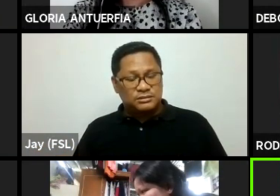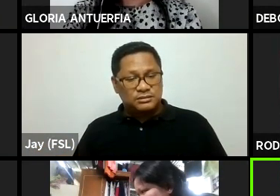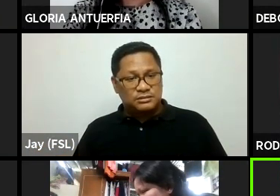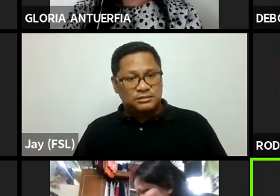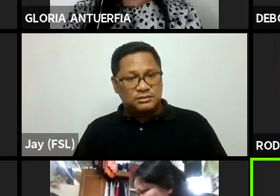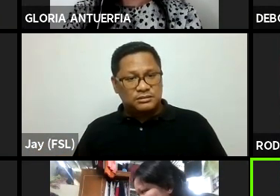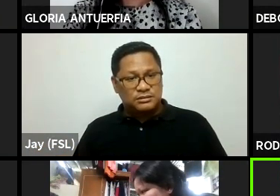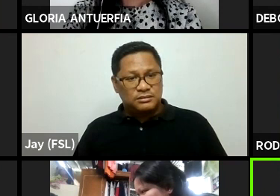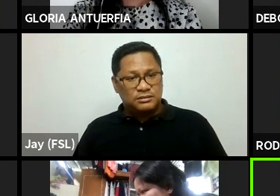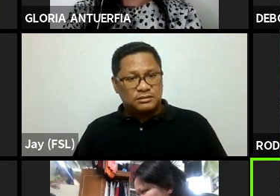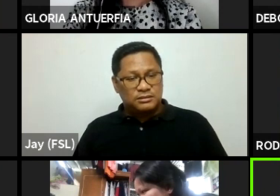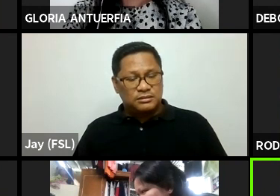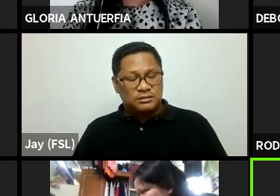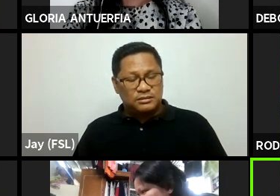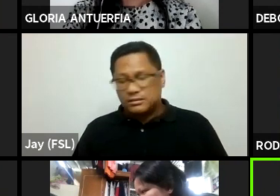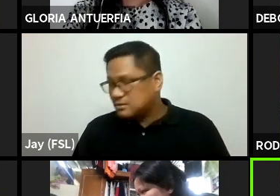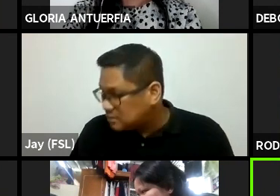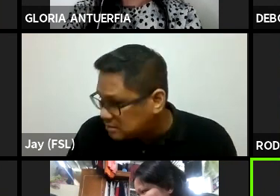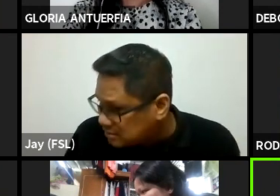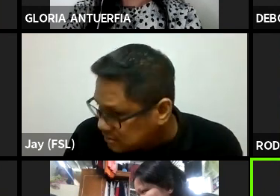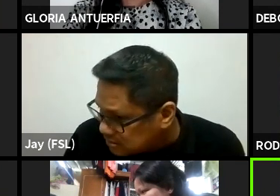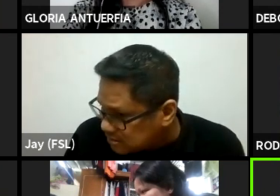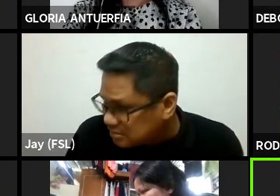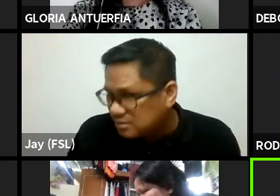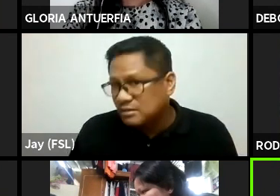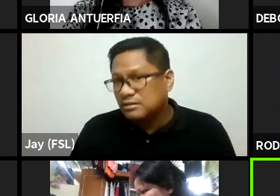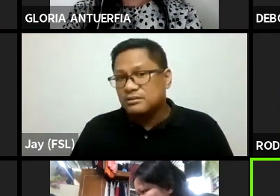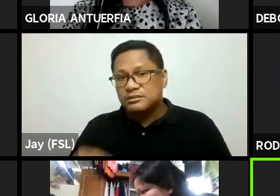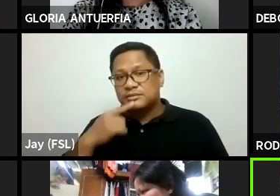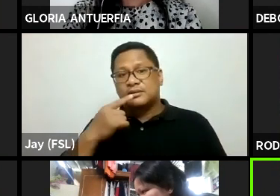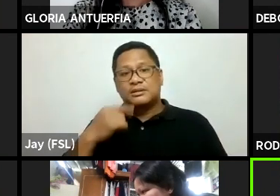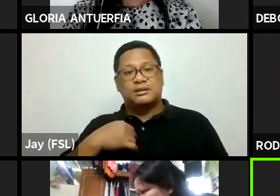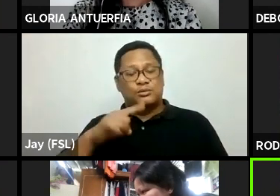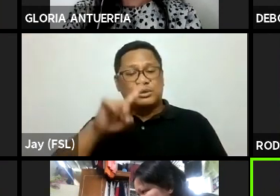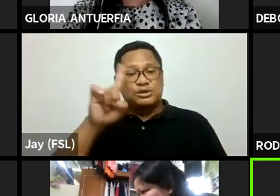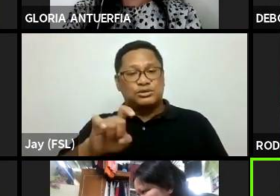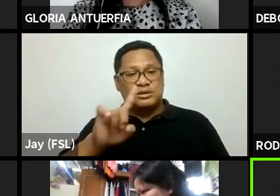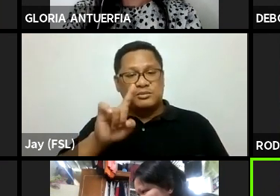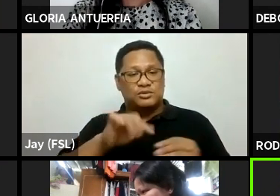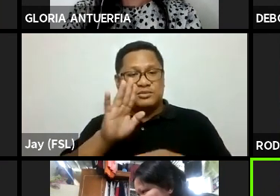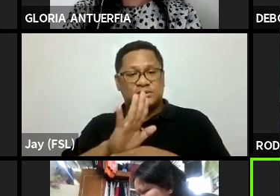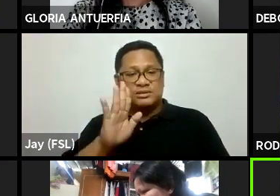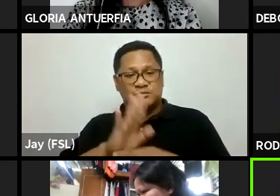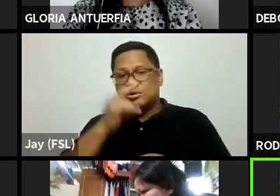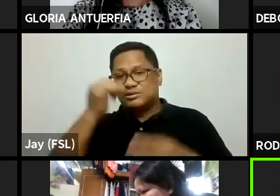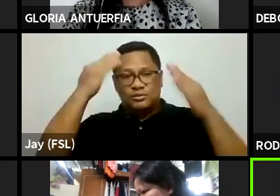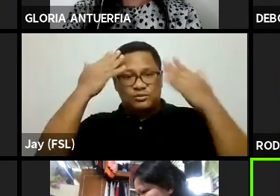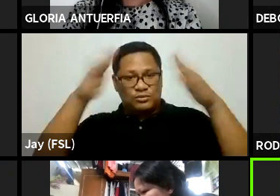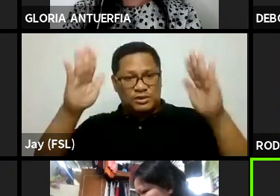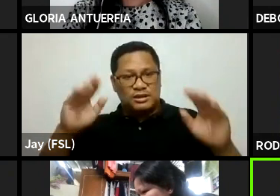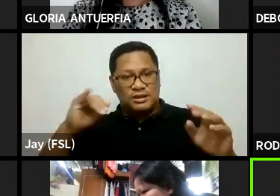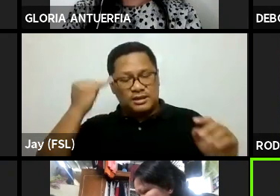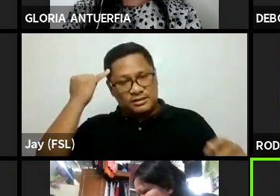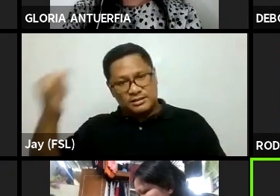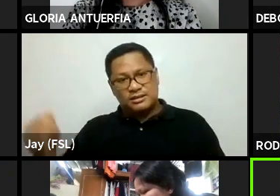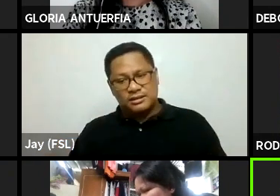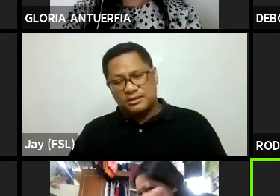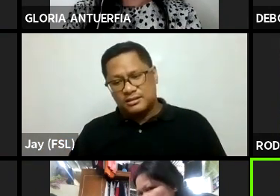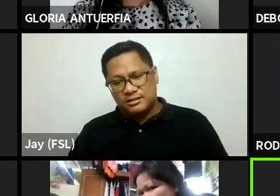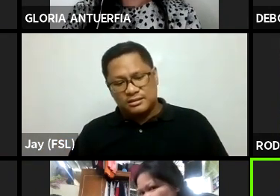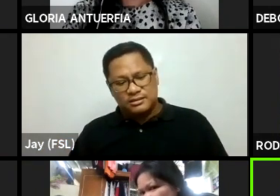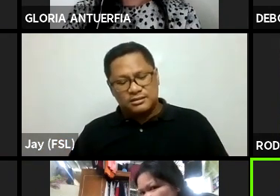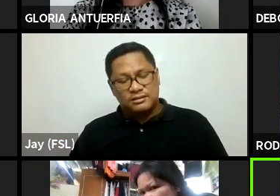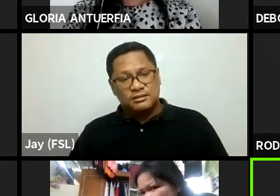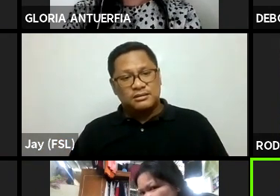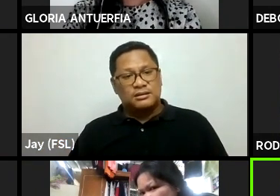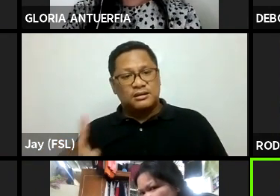about business. Ano 'yon? Question lang po siguro about business kasi wala naman akong idea pa. Sige, kasi ang next question